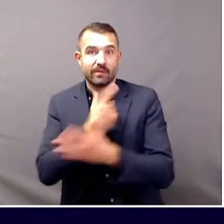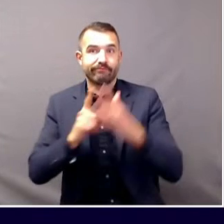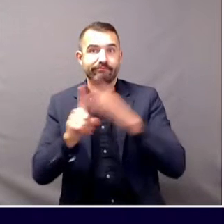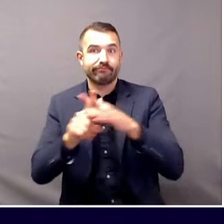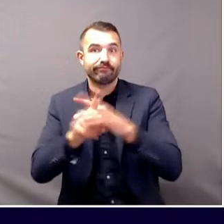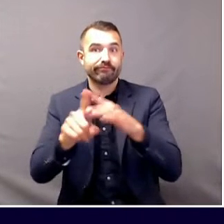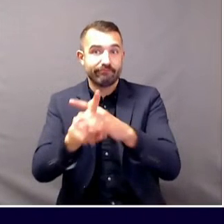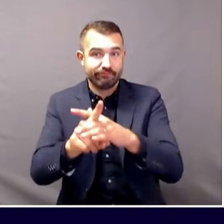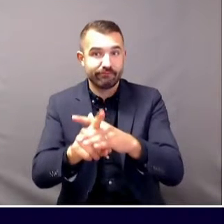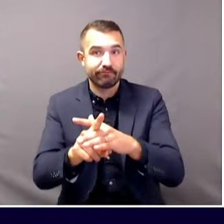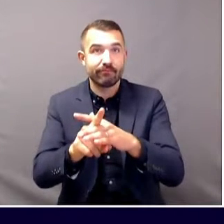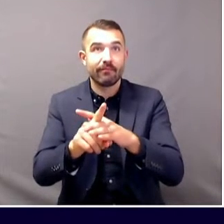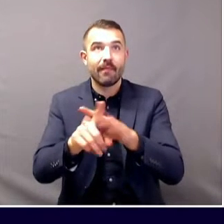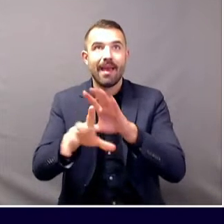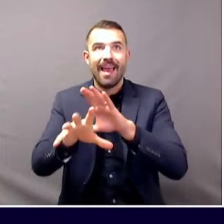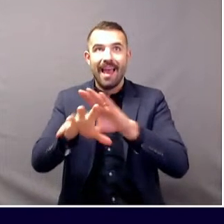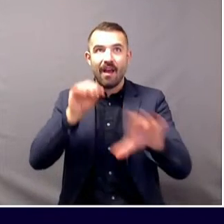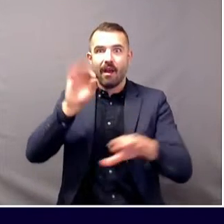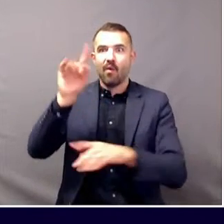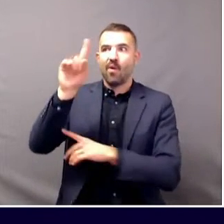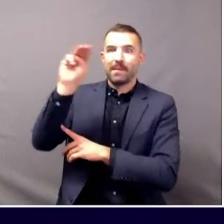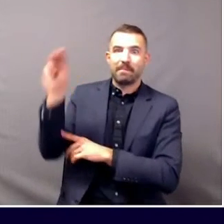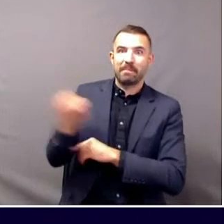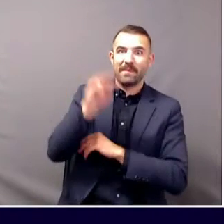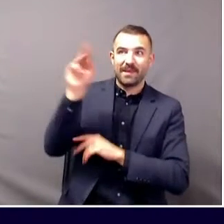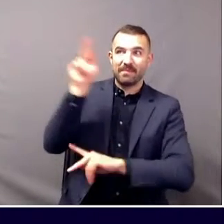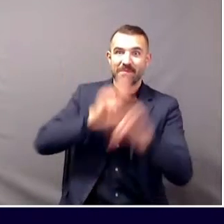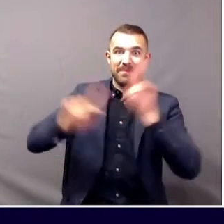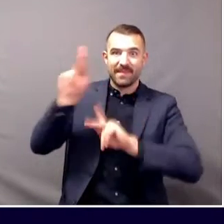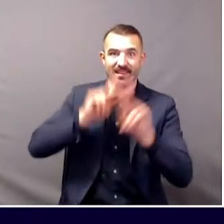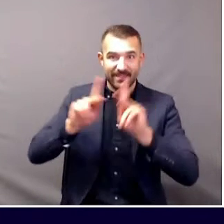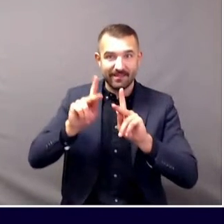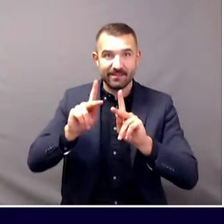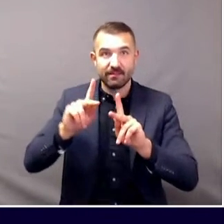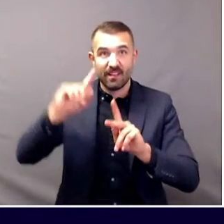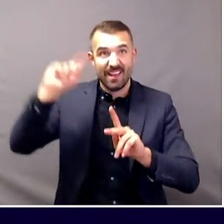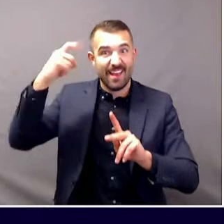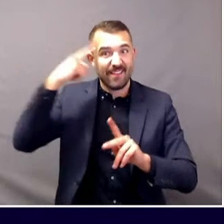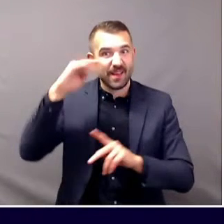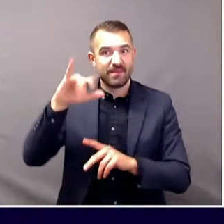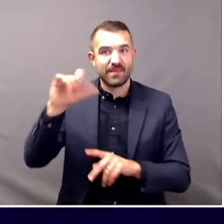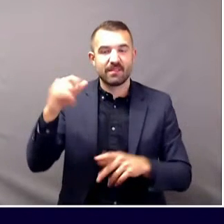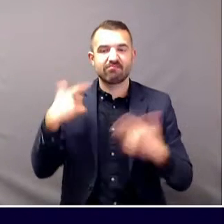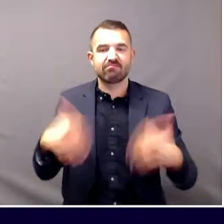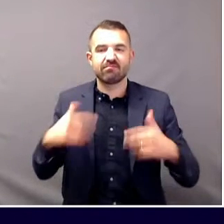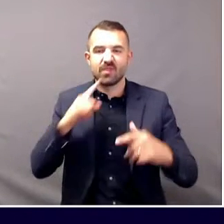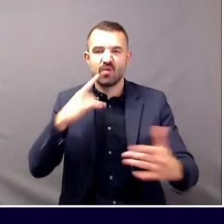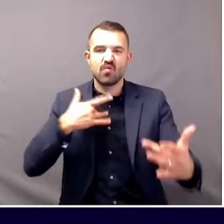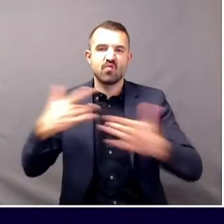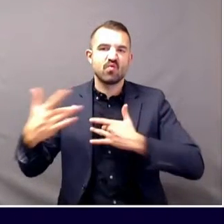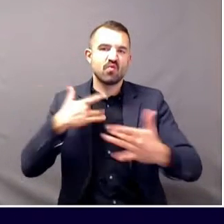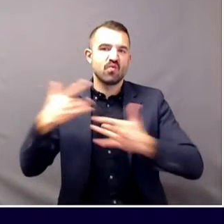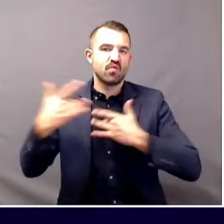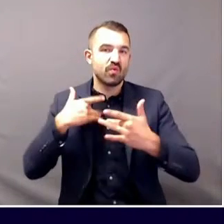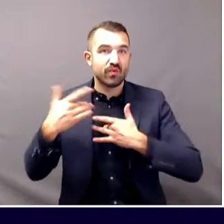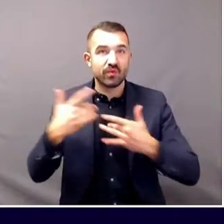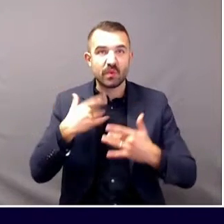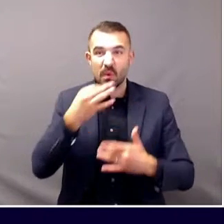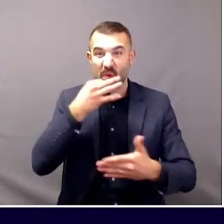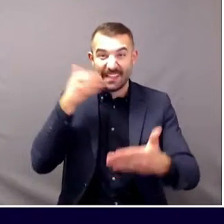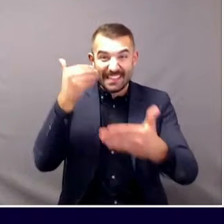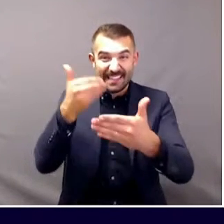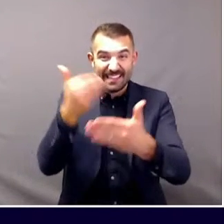Like most people in Maine, Governor Mills is extremely concerned about the spread of the virus as we head into the holiday season, when